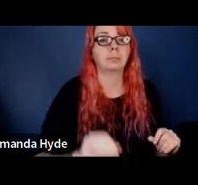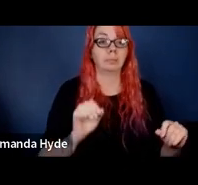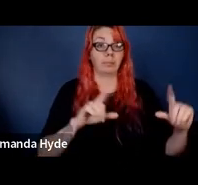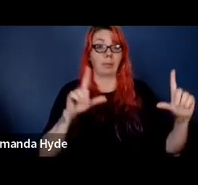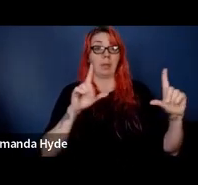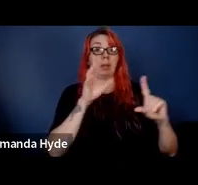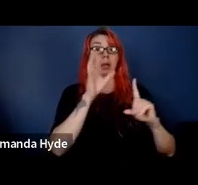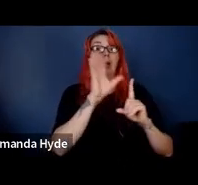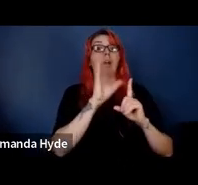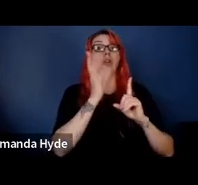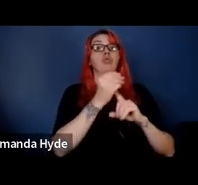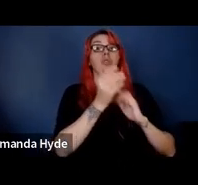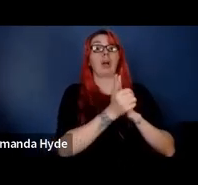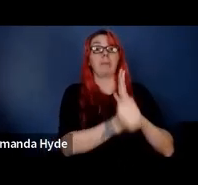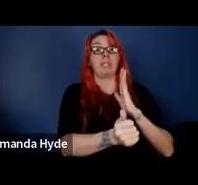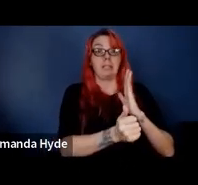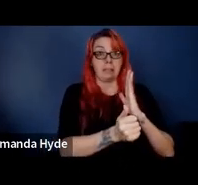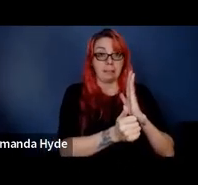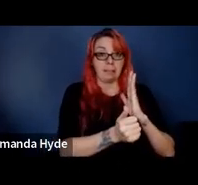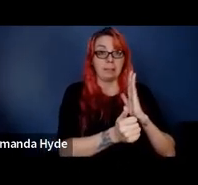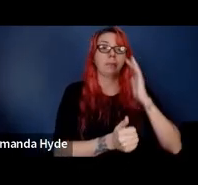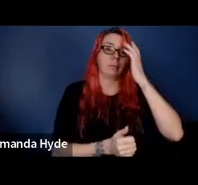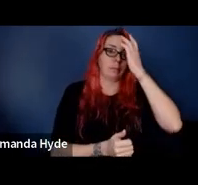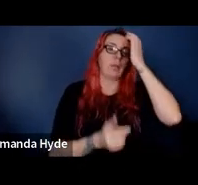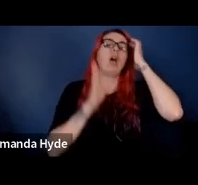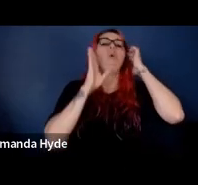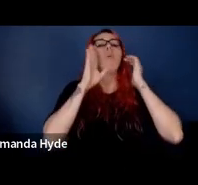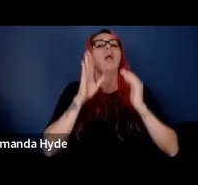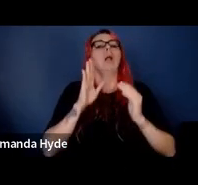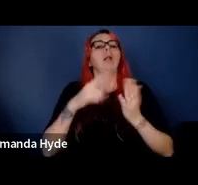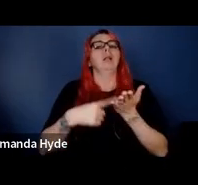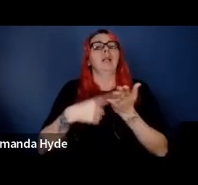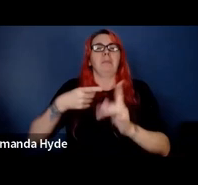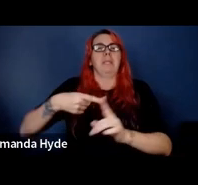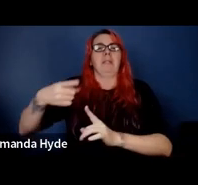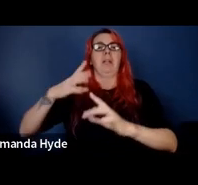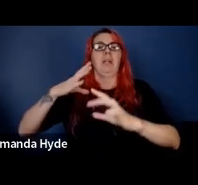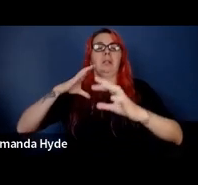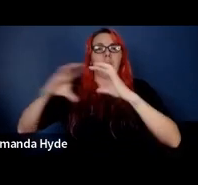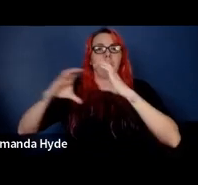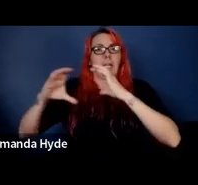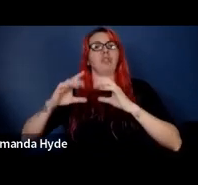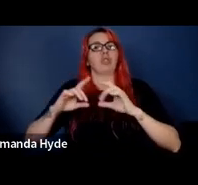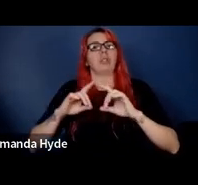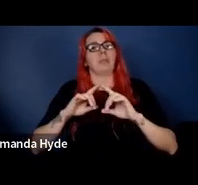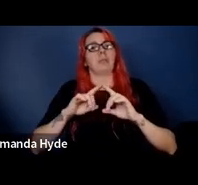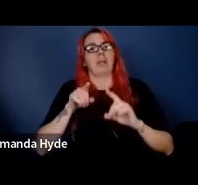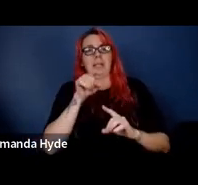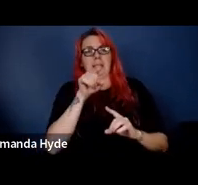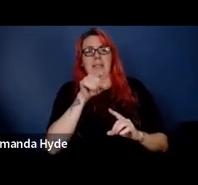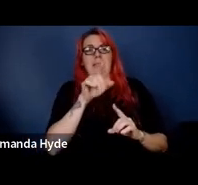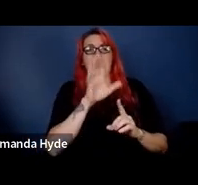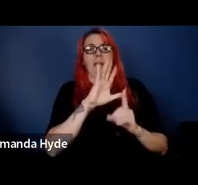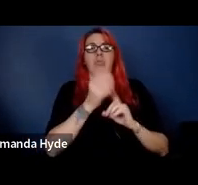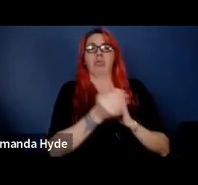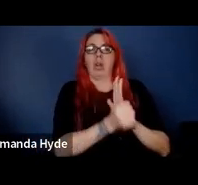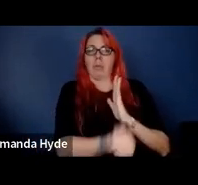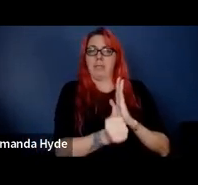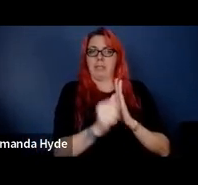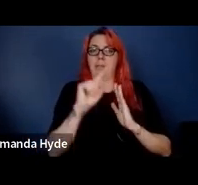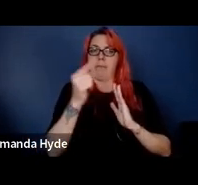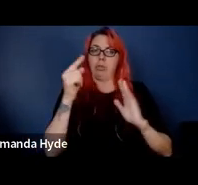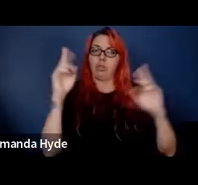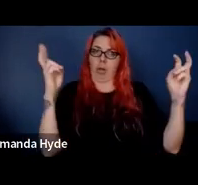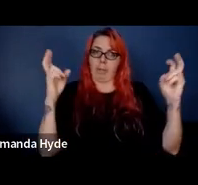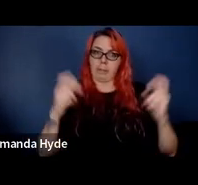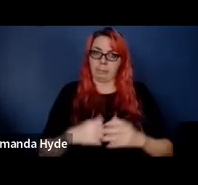Equity for me to look at communication quite specific, not just the larger issue of just how oppression works, but really specific communication, thought it was very important to